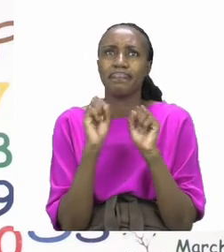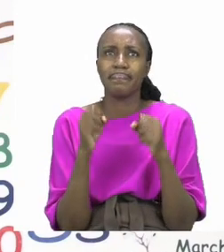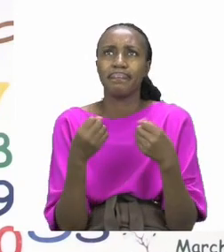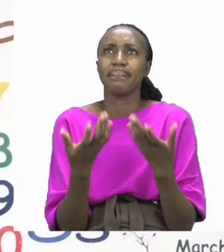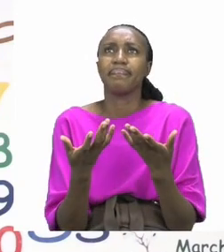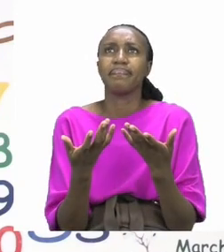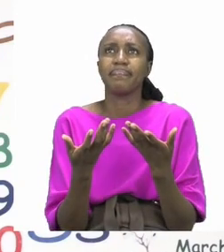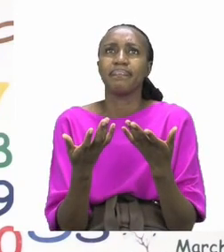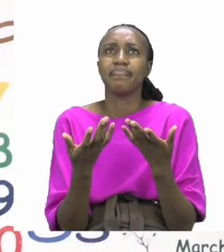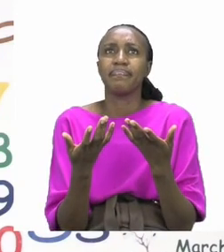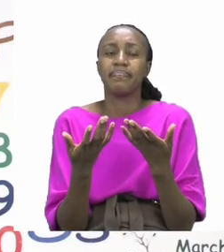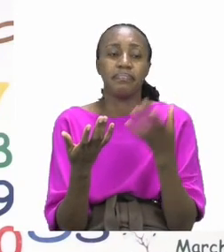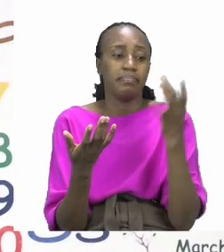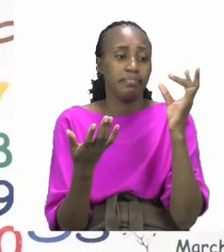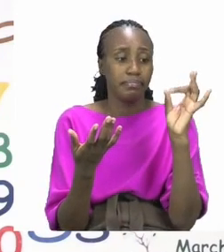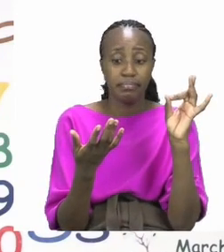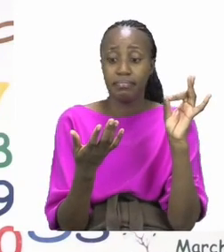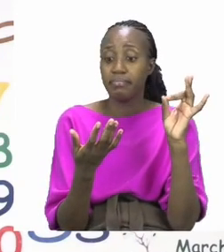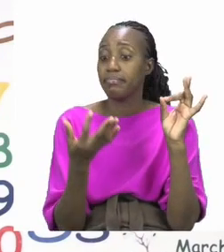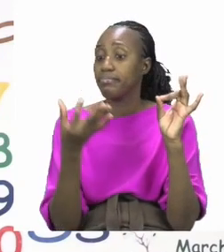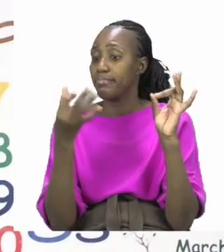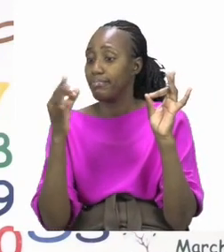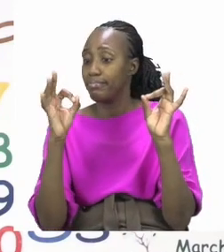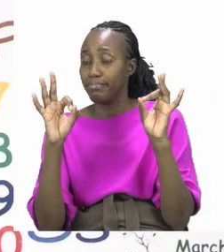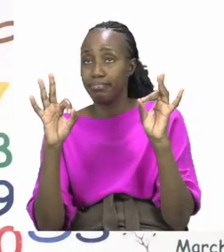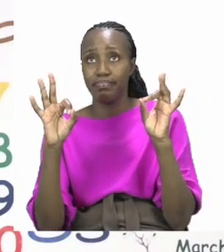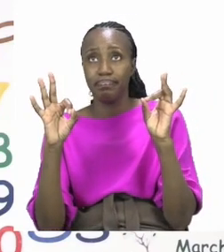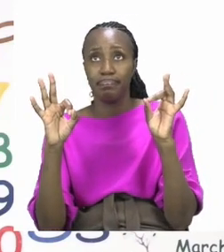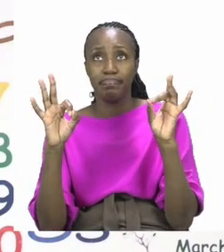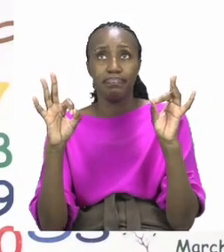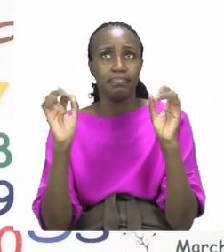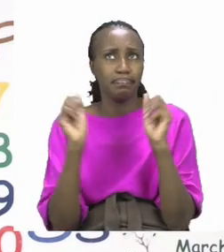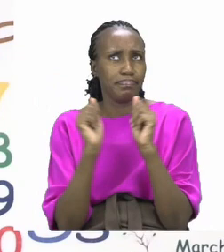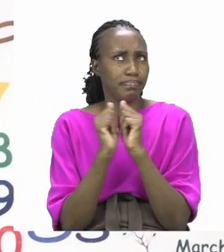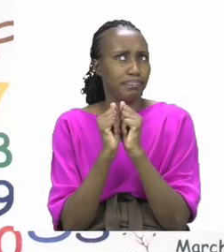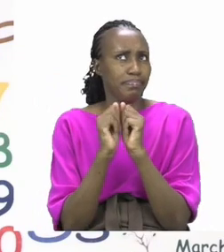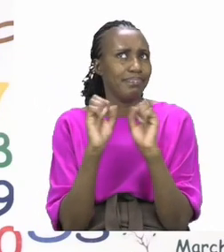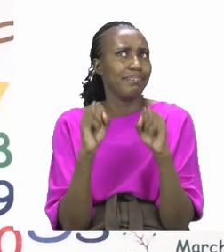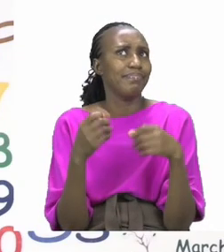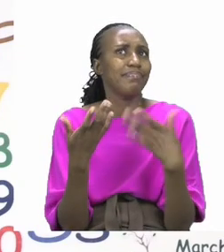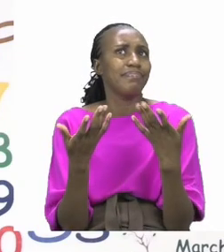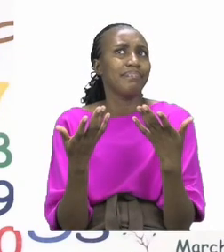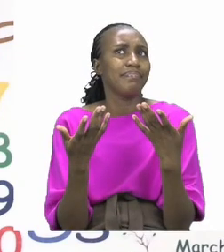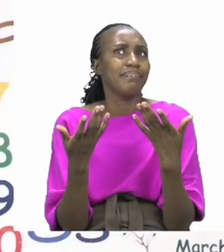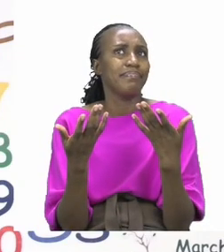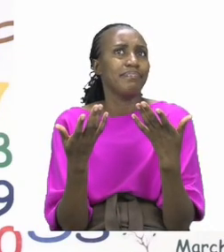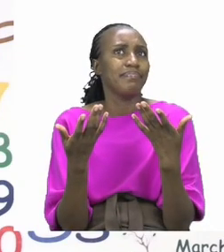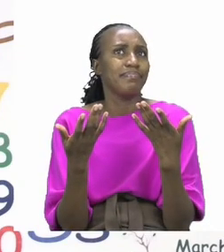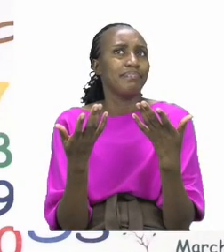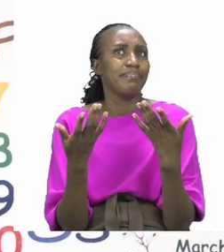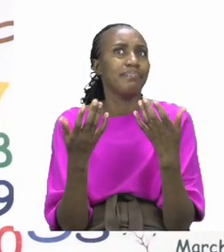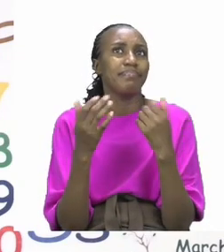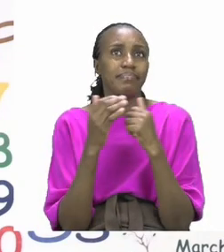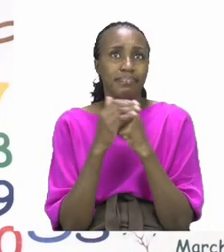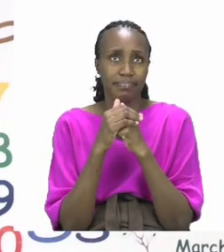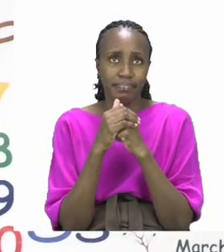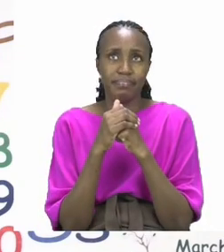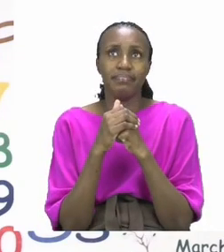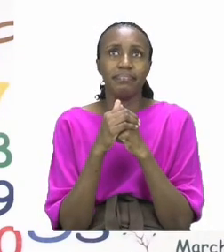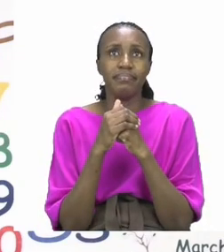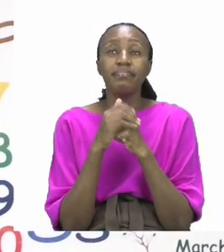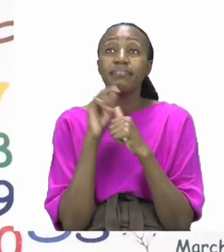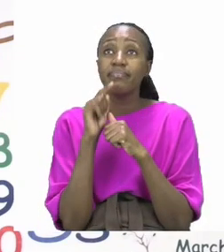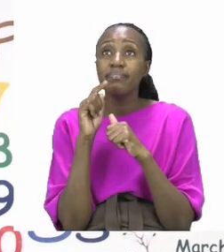we say 8 plus 9 recyclables. Remember, recycling means to